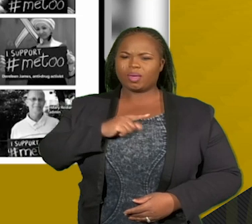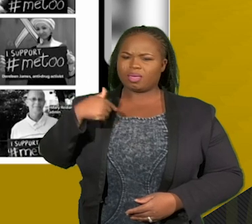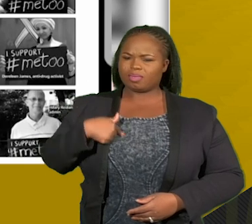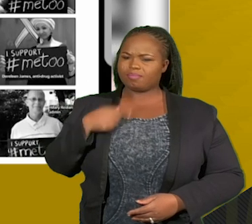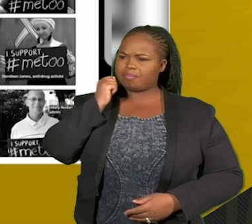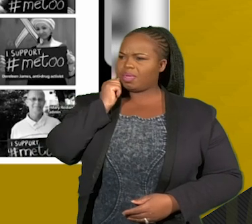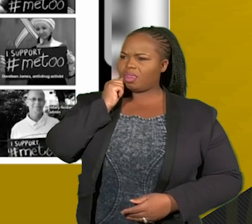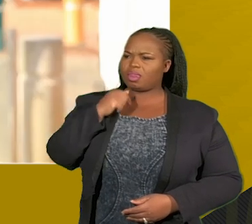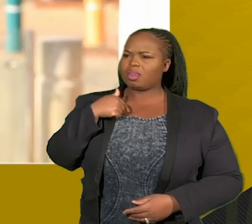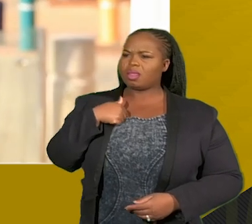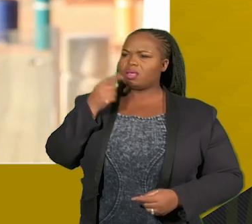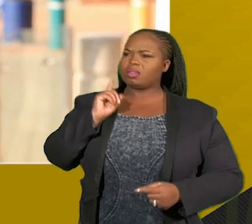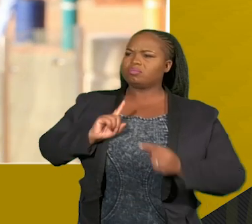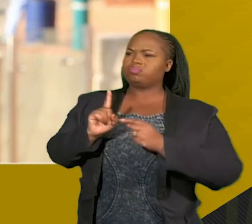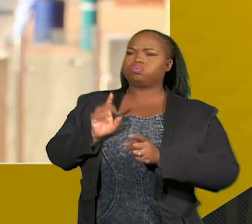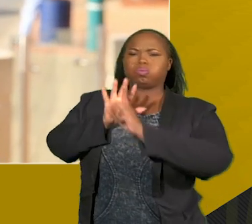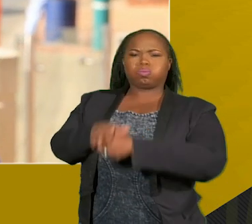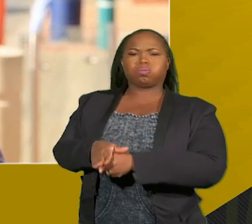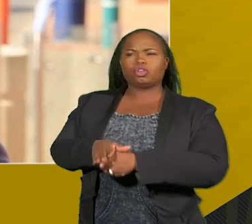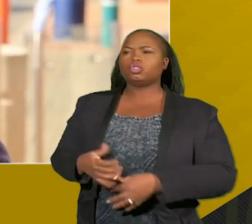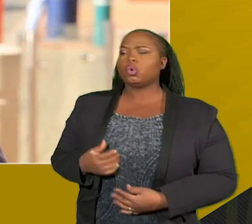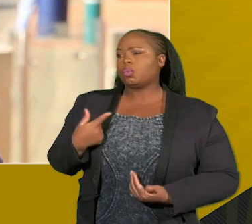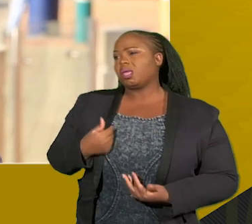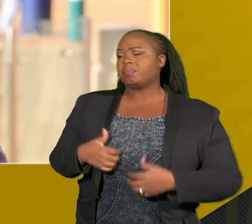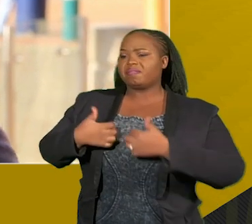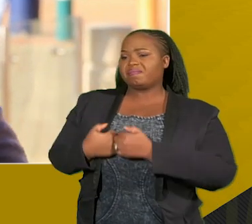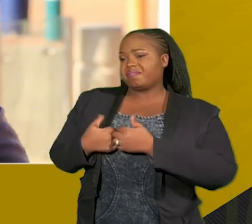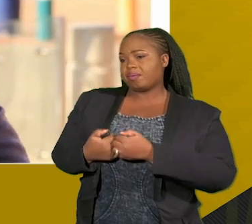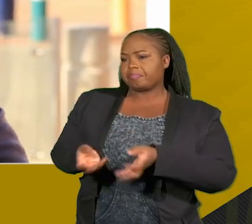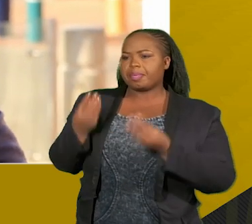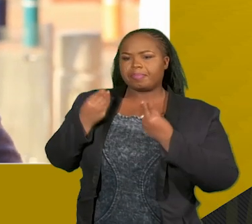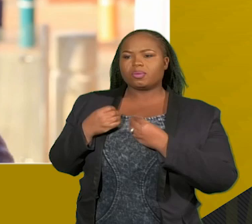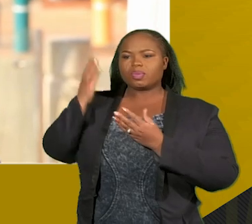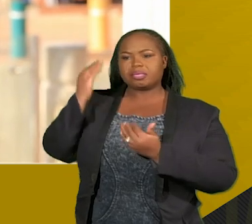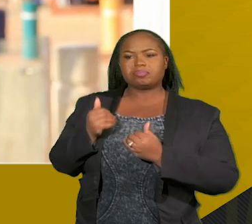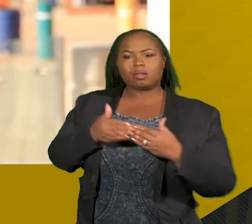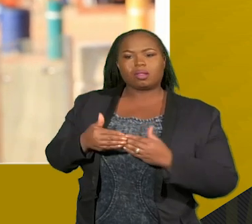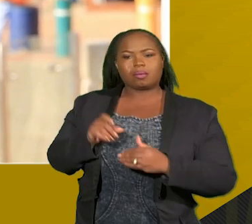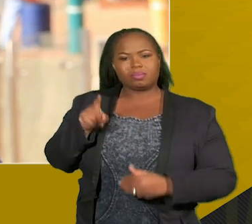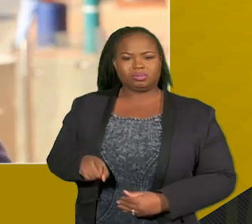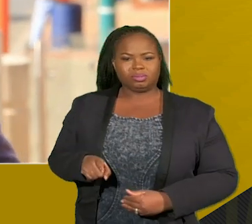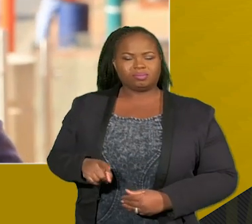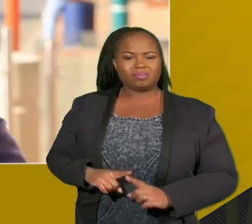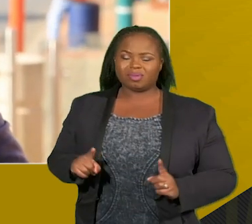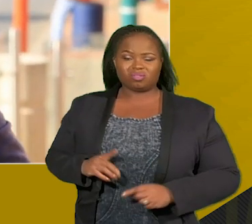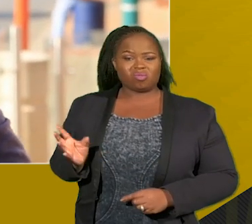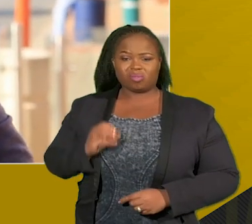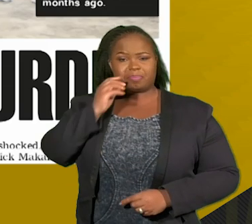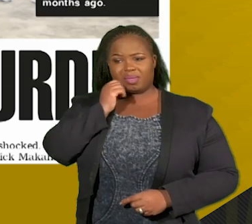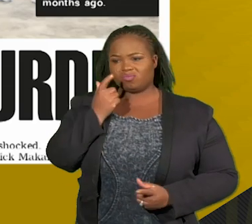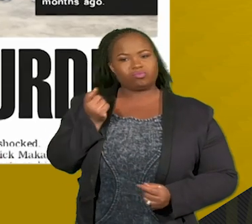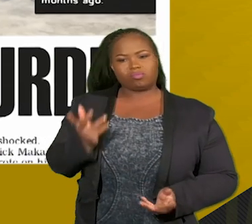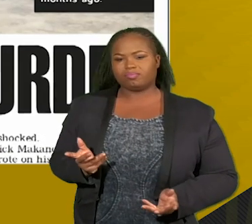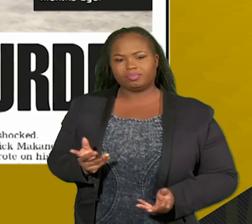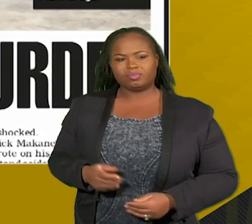wa ntate a tla ho wena a o rata o lebeletse hore a o tshware handle a o hlokomela empa a se ntho tse bontate ba di etsang morao tjena. Ntho ba etsang